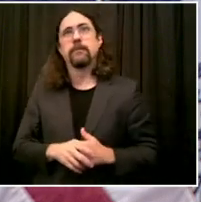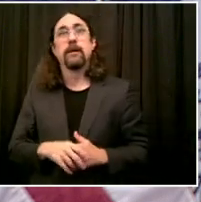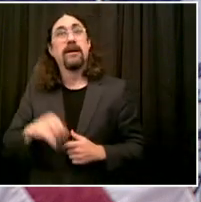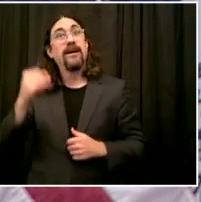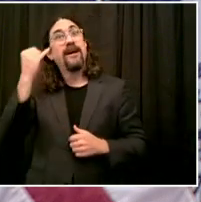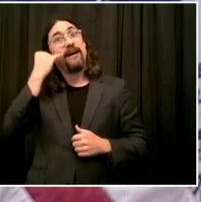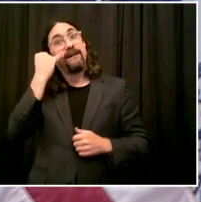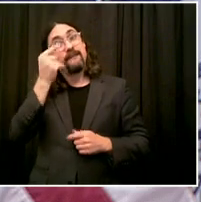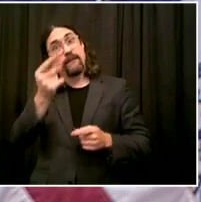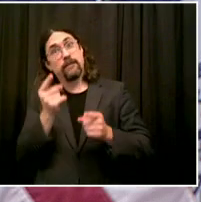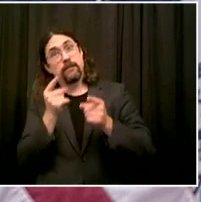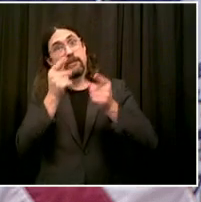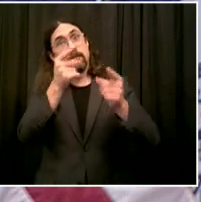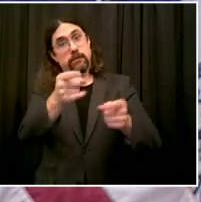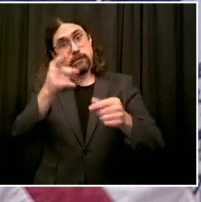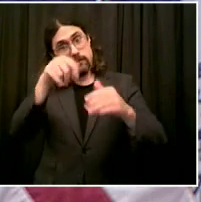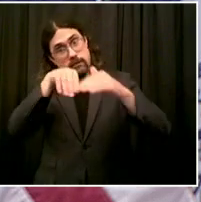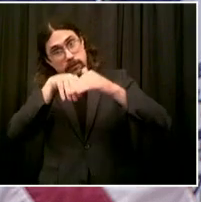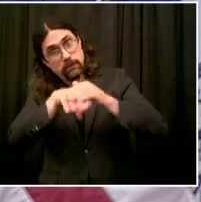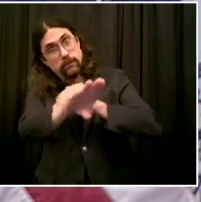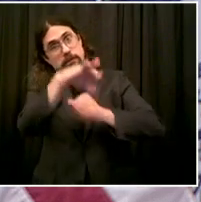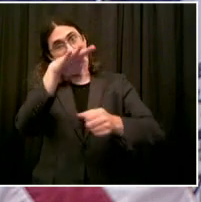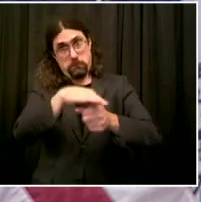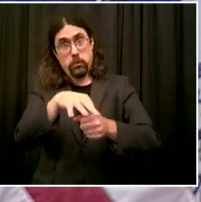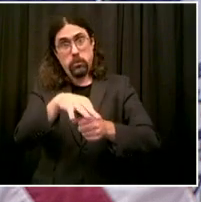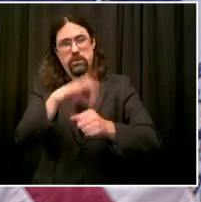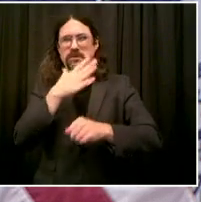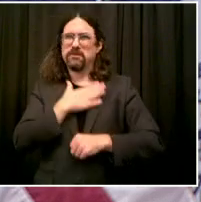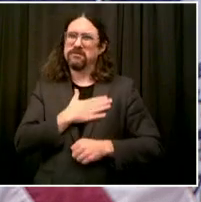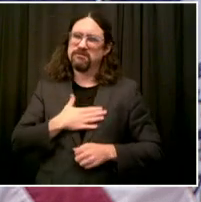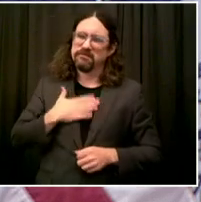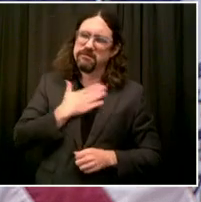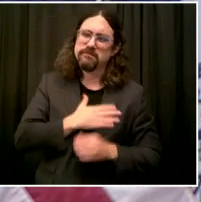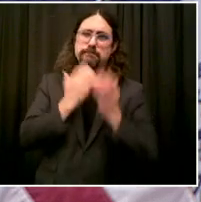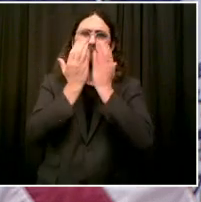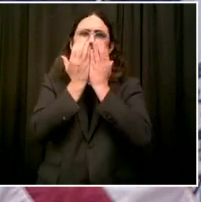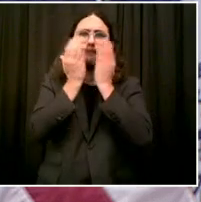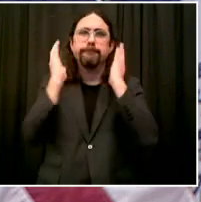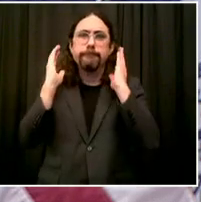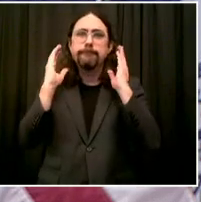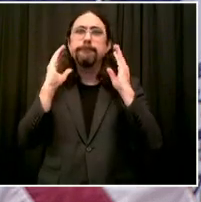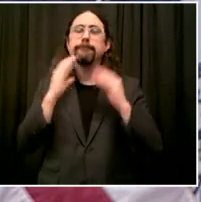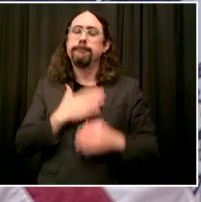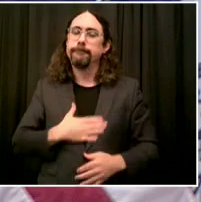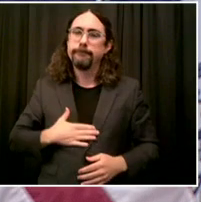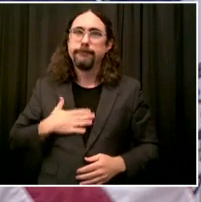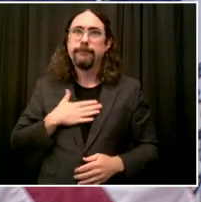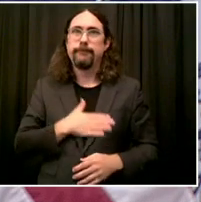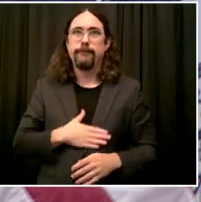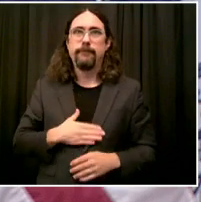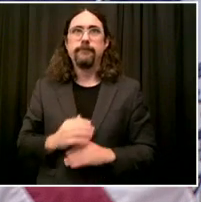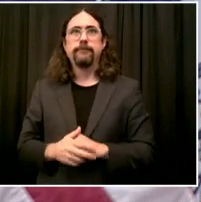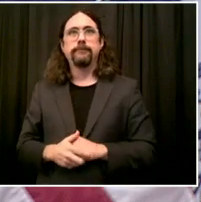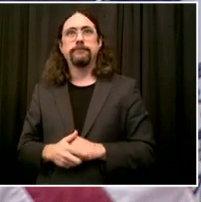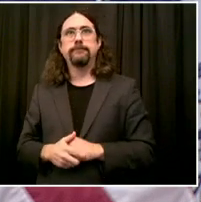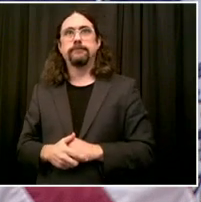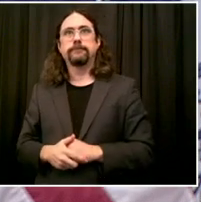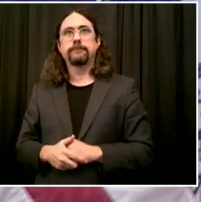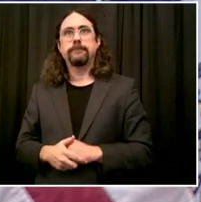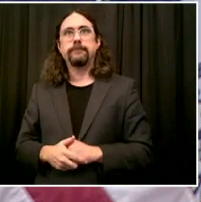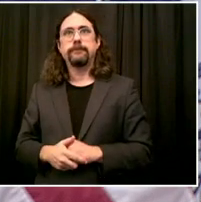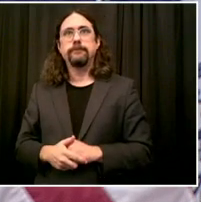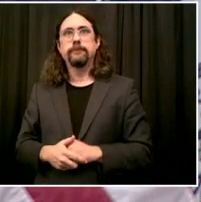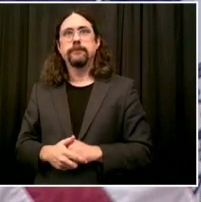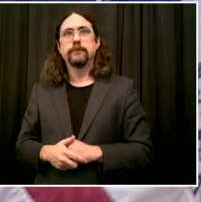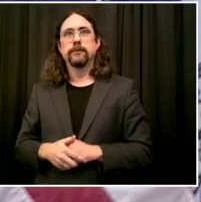most unprecedented, biggest challenges in the history of New York City right now. And the leaders of today